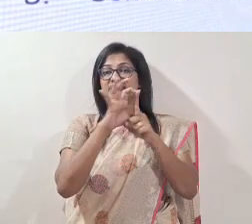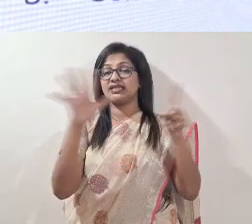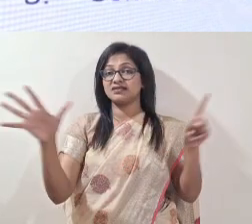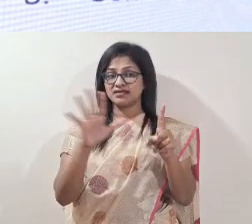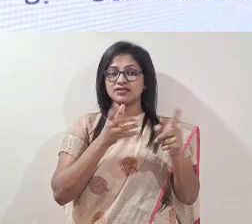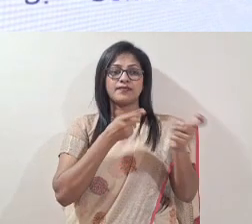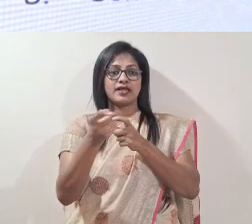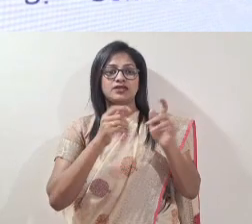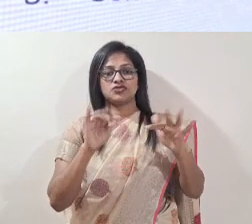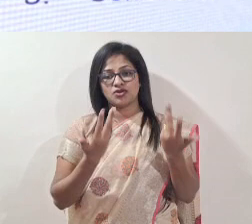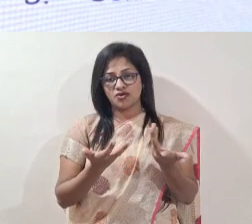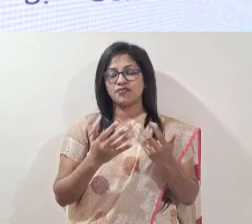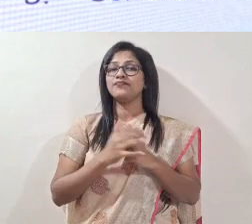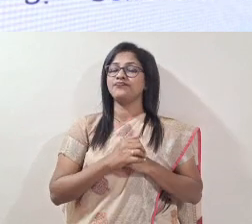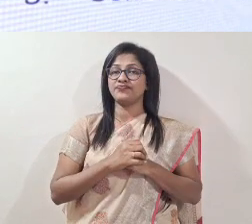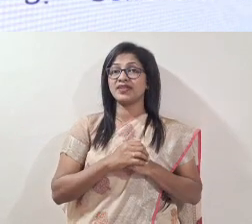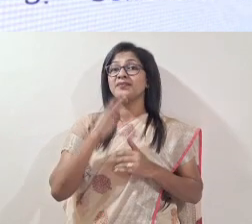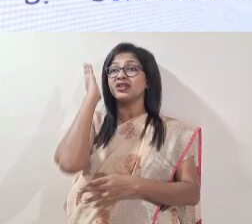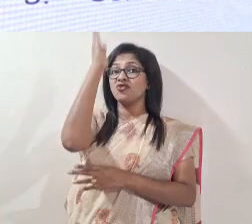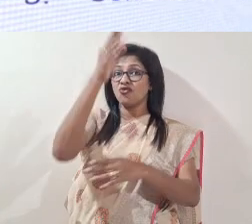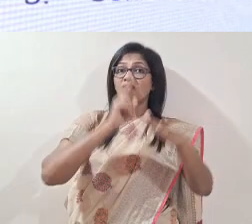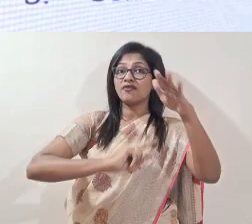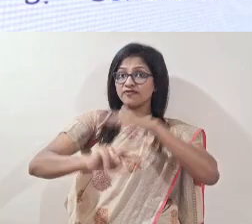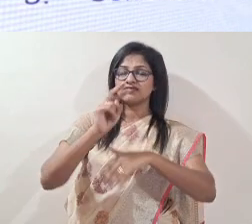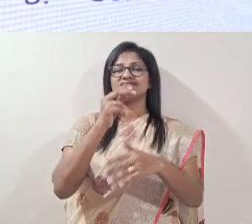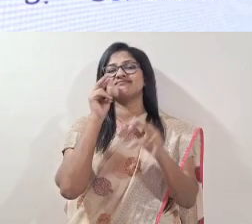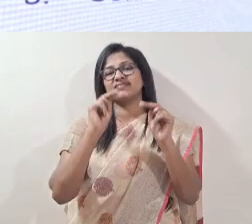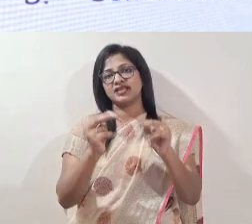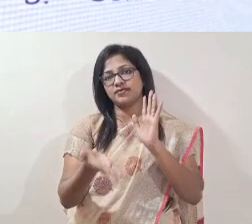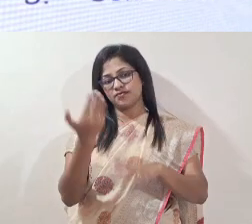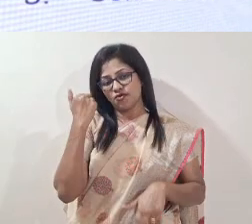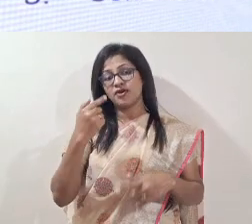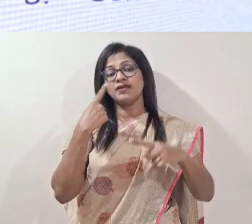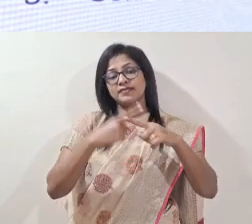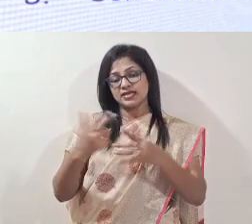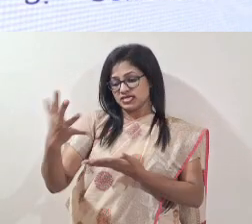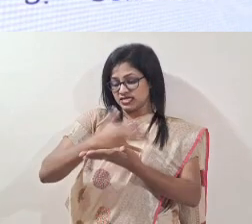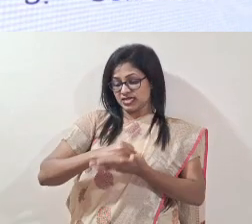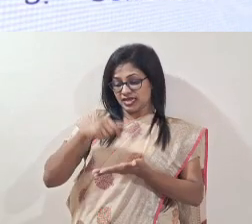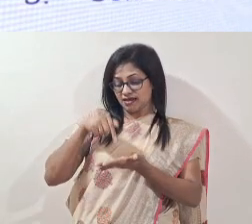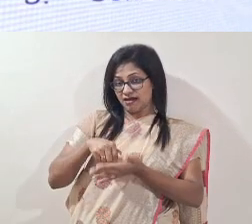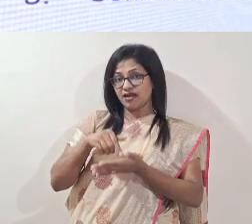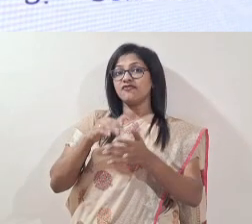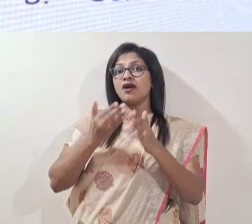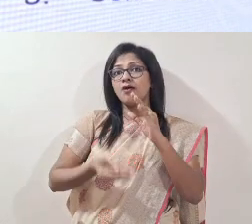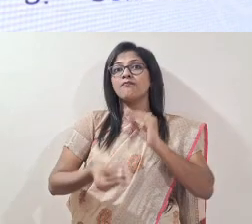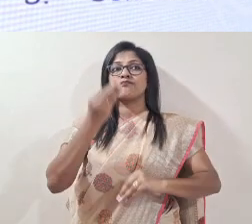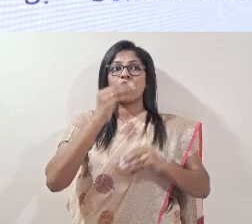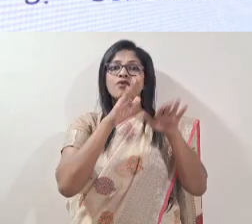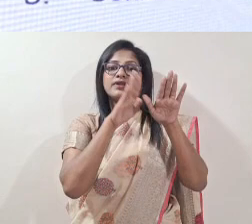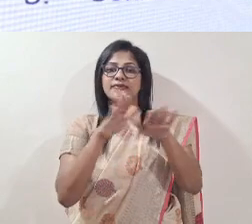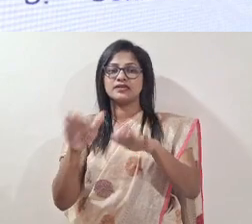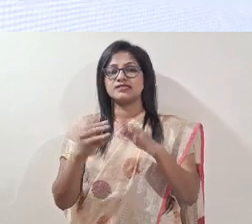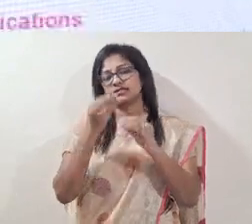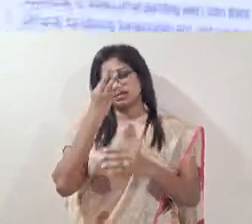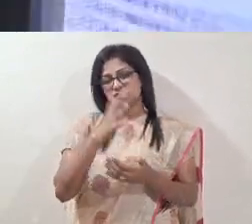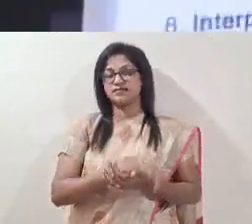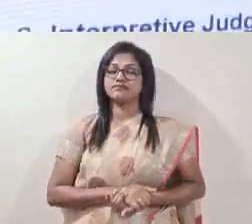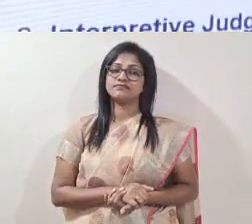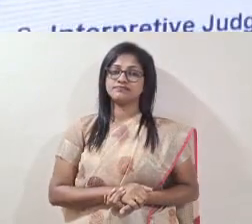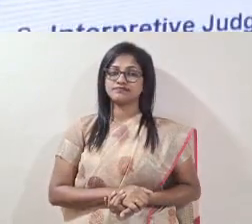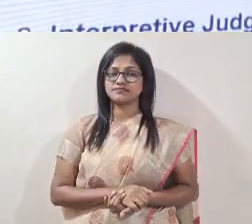disaster regarding infrastructure. Long-term vision is required, and more data set will give more credibility.